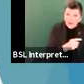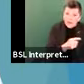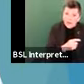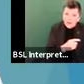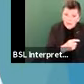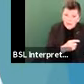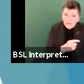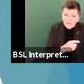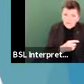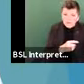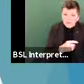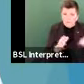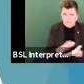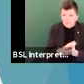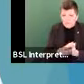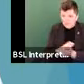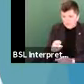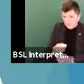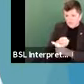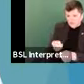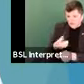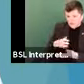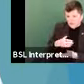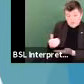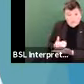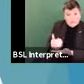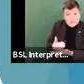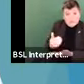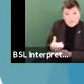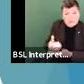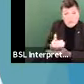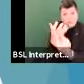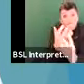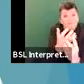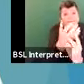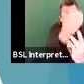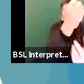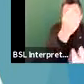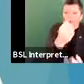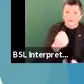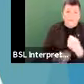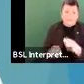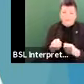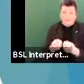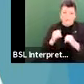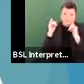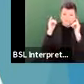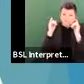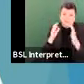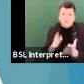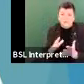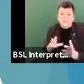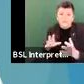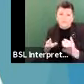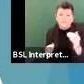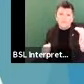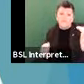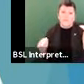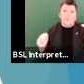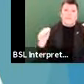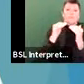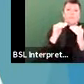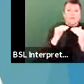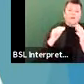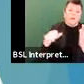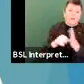bad news for those who want to save money because you need much more to gain a position at the top of society. But conversely,